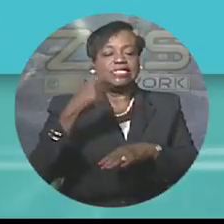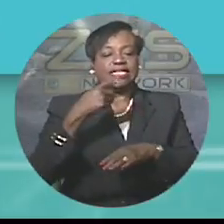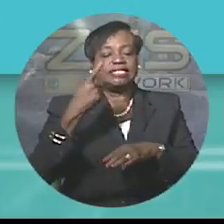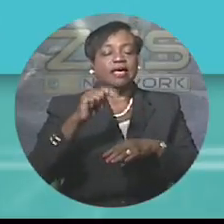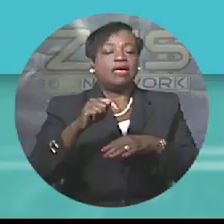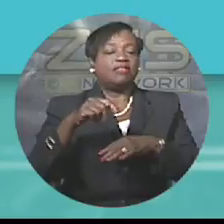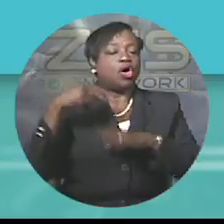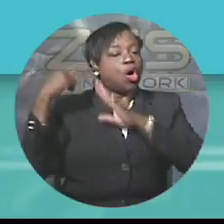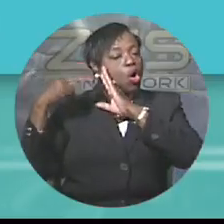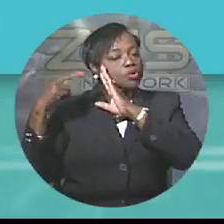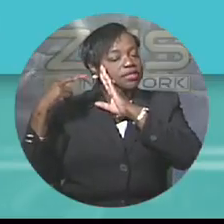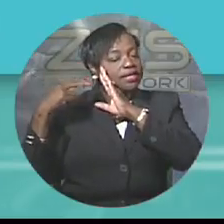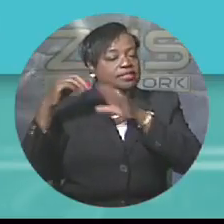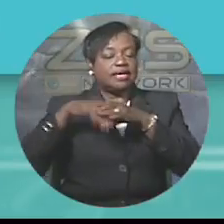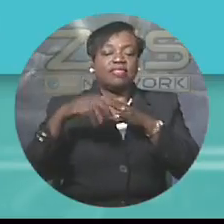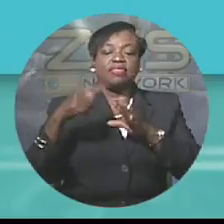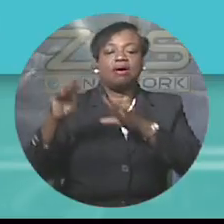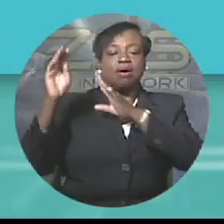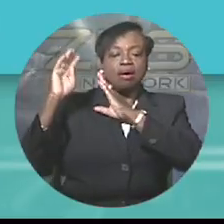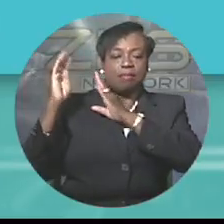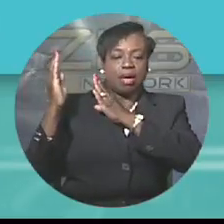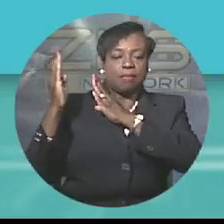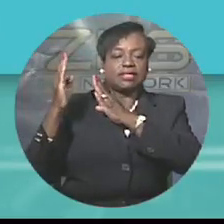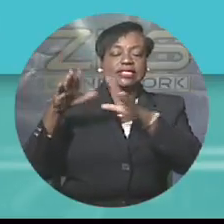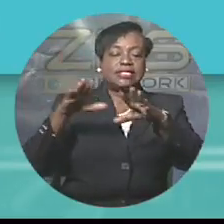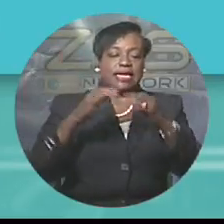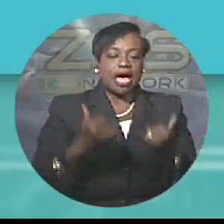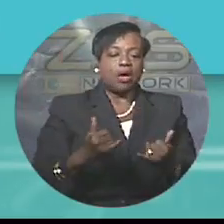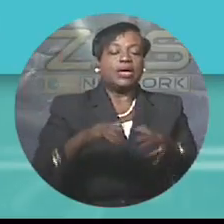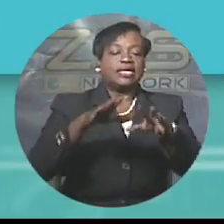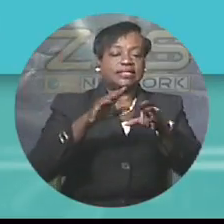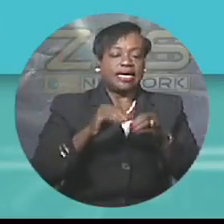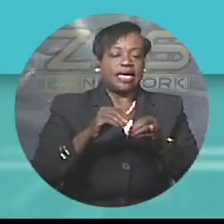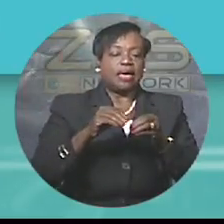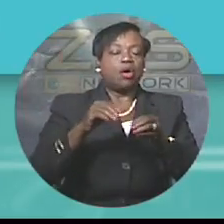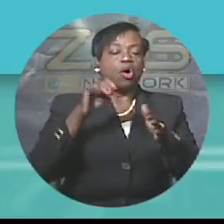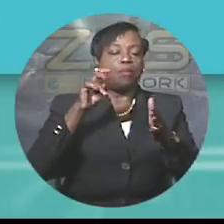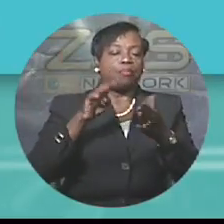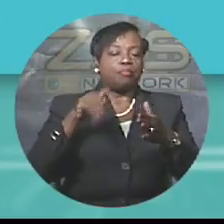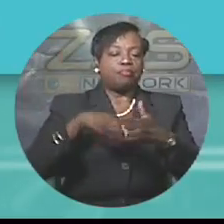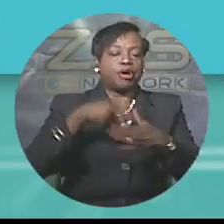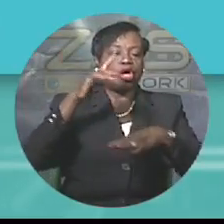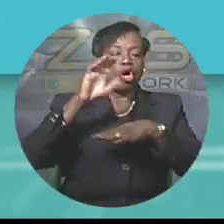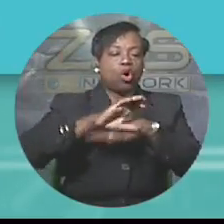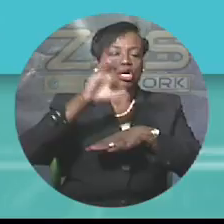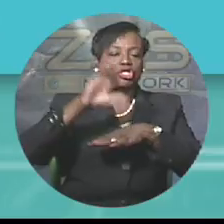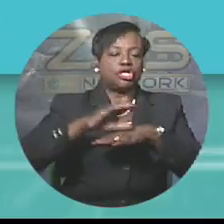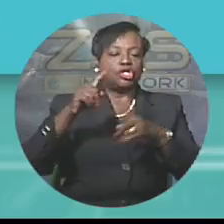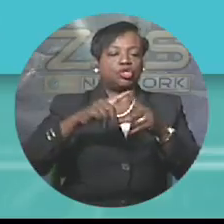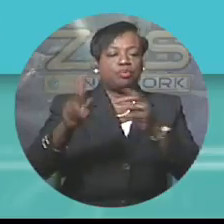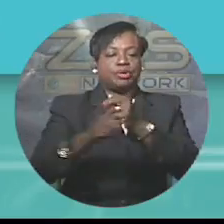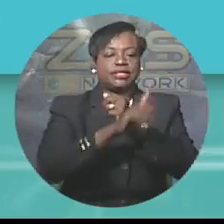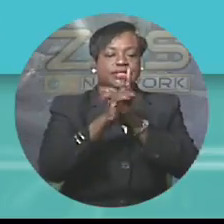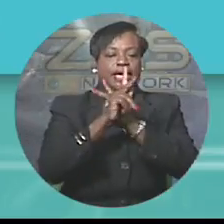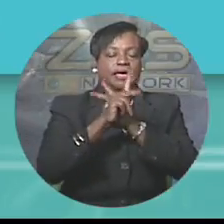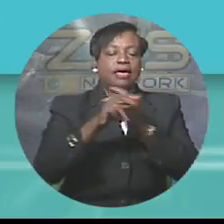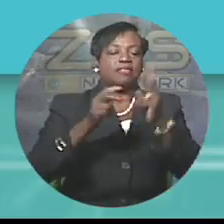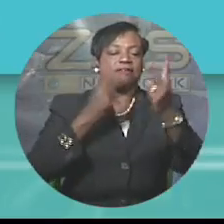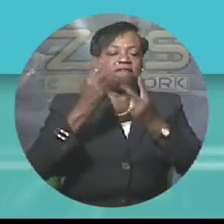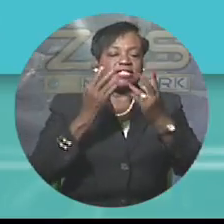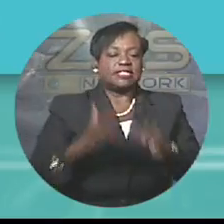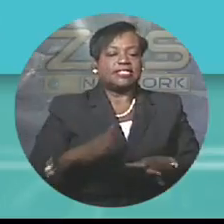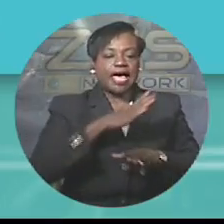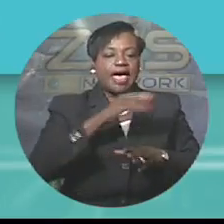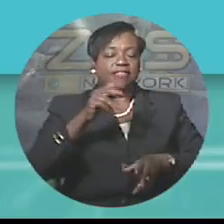their hurricane programs and are taking all necessary precautions to protect visitors and residents where necessary. The Ministry of Tourism is